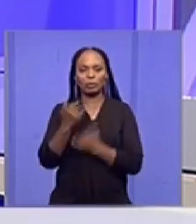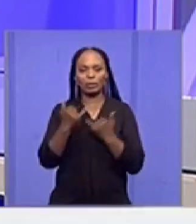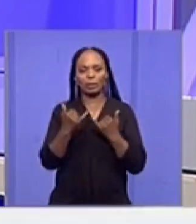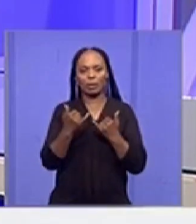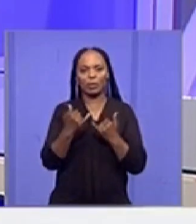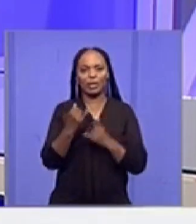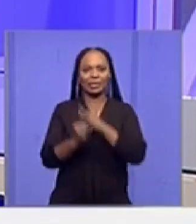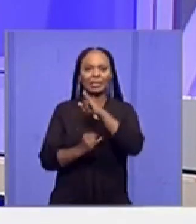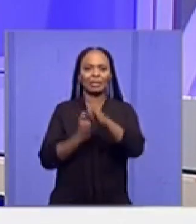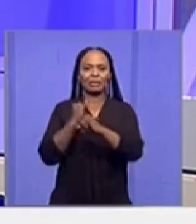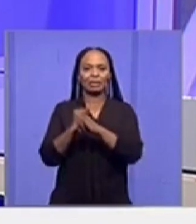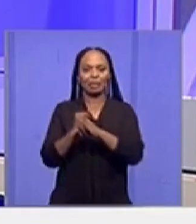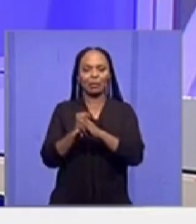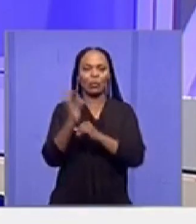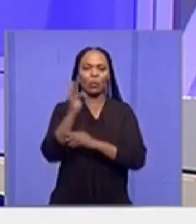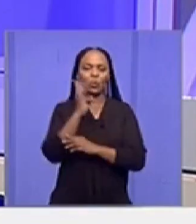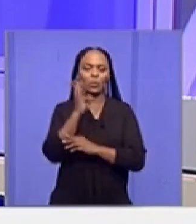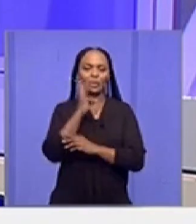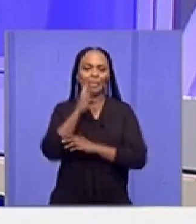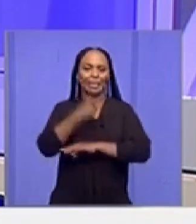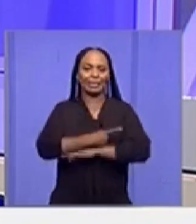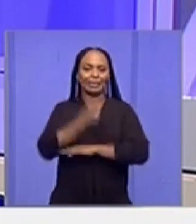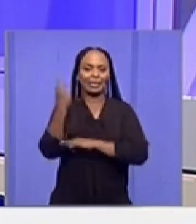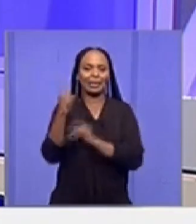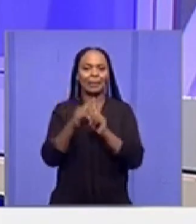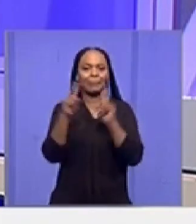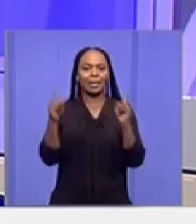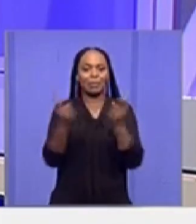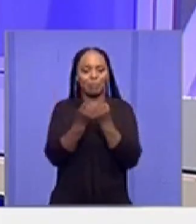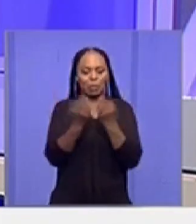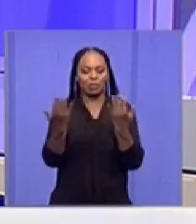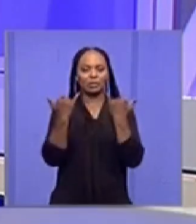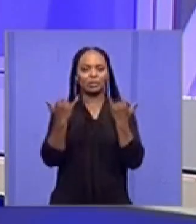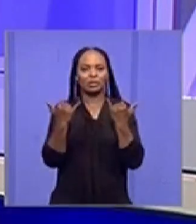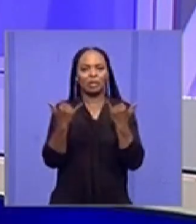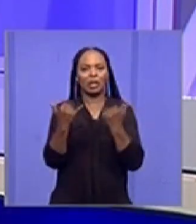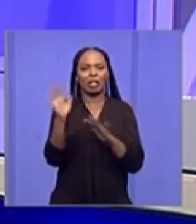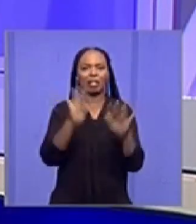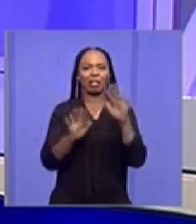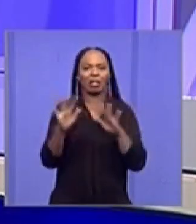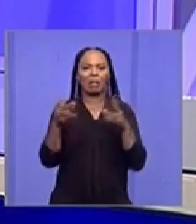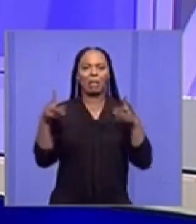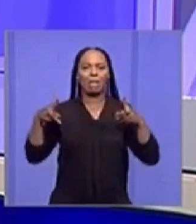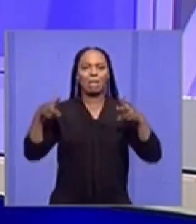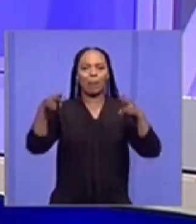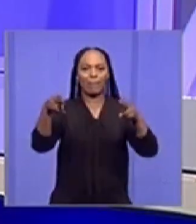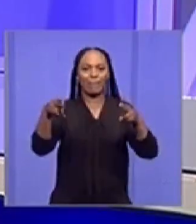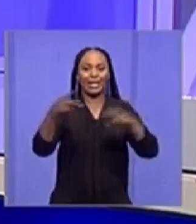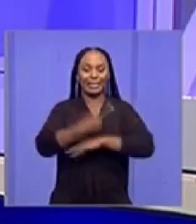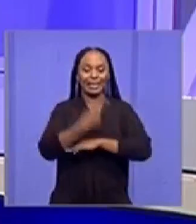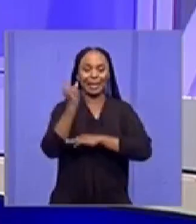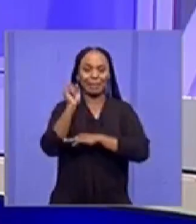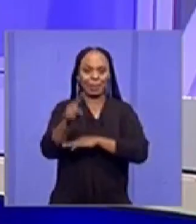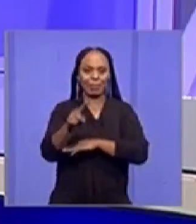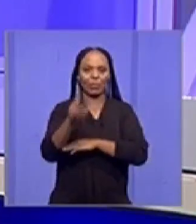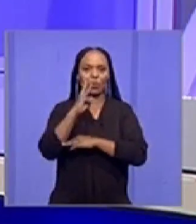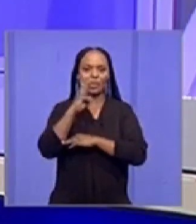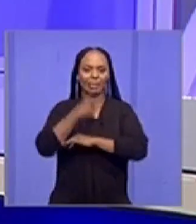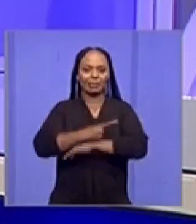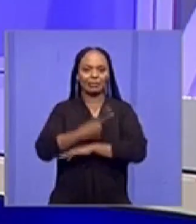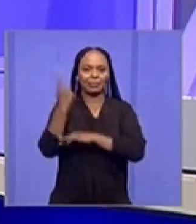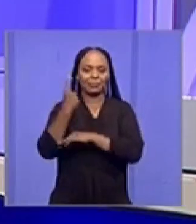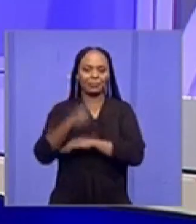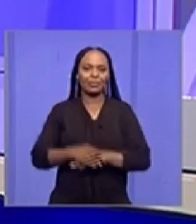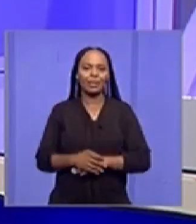la boditšhabatšhaba la meetse. Ka bomadimadi batho ba bangwe ba itemogetše kgaogo ya meetse ka lona letšatši leo. Go